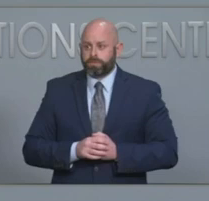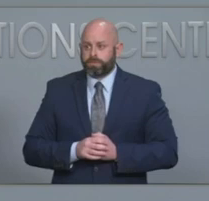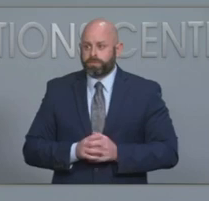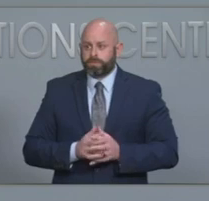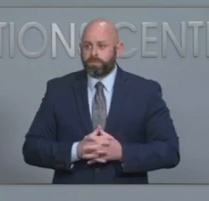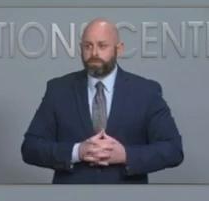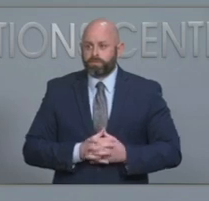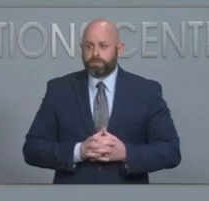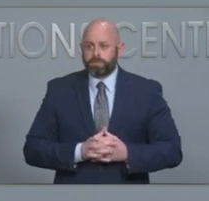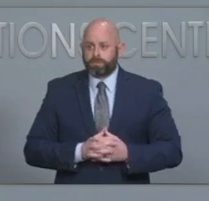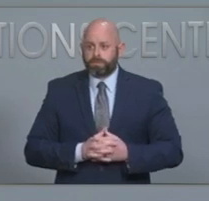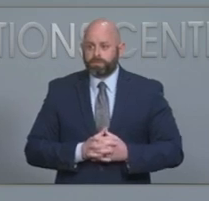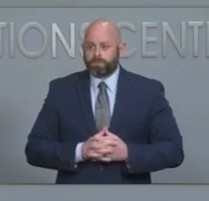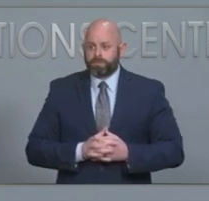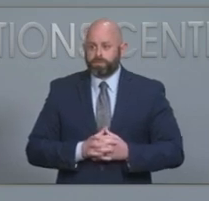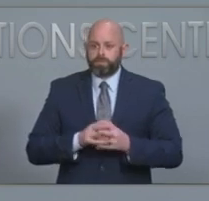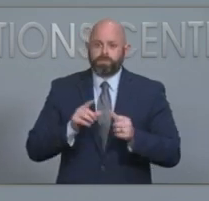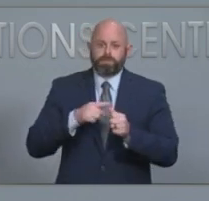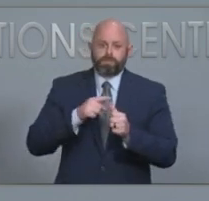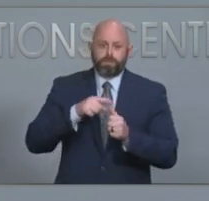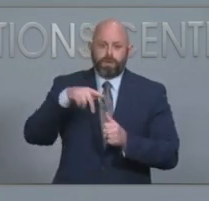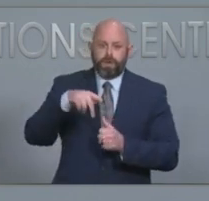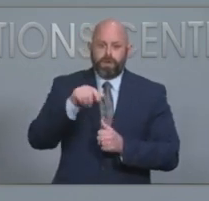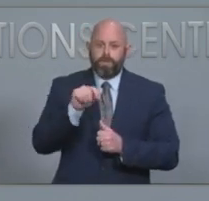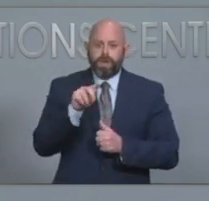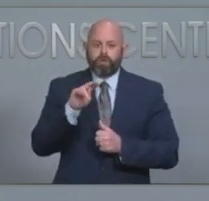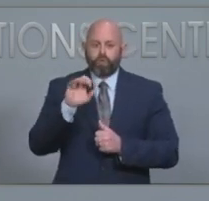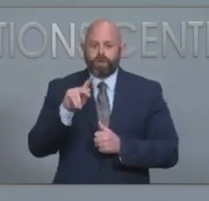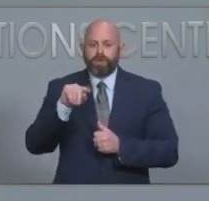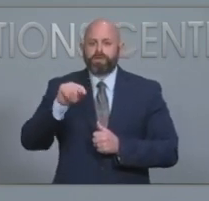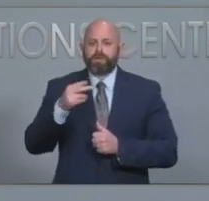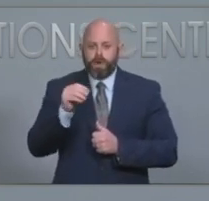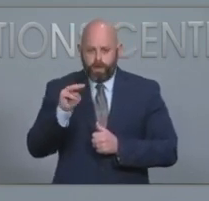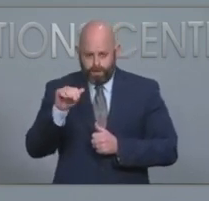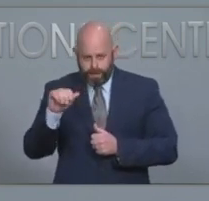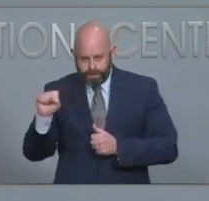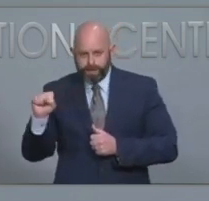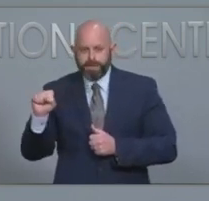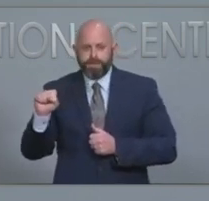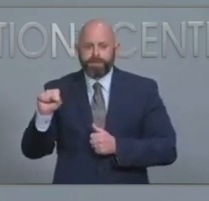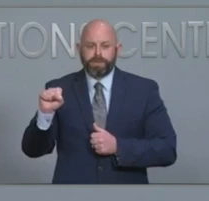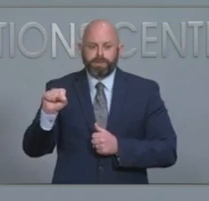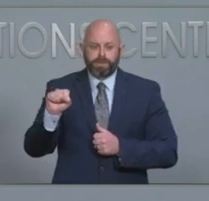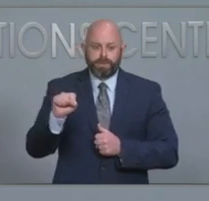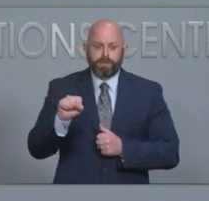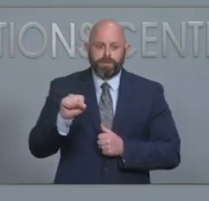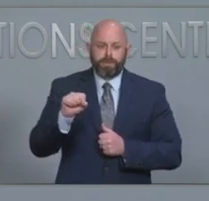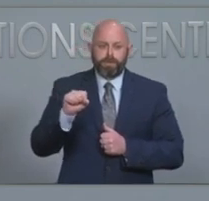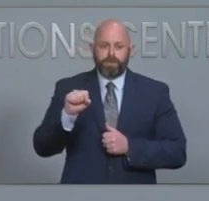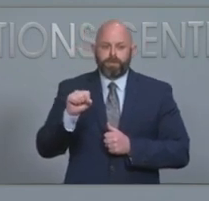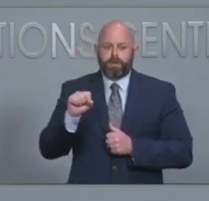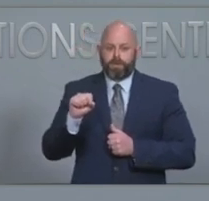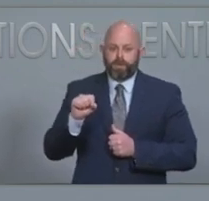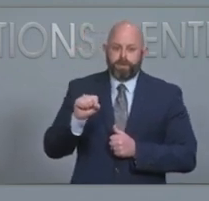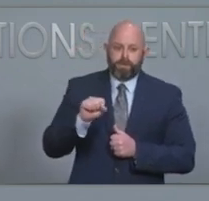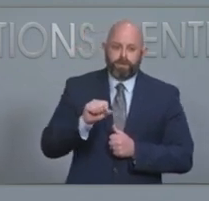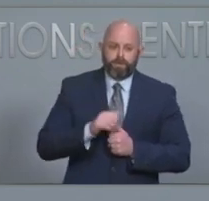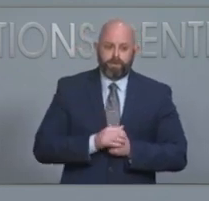We have Patrick Thomas with Spectrum News. Please go ahead, sir, in a second.